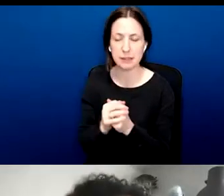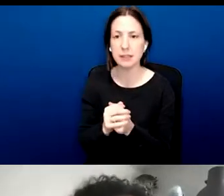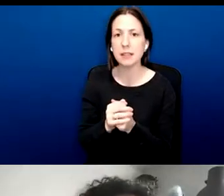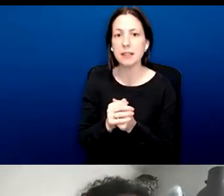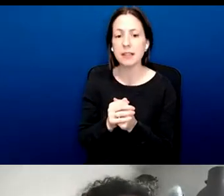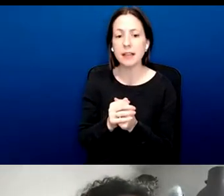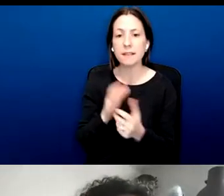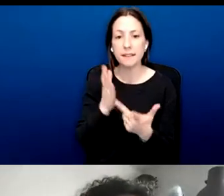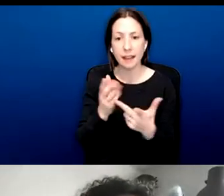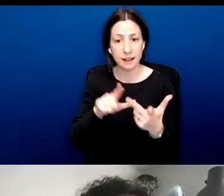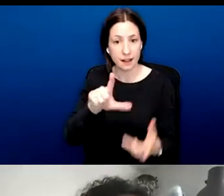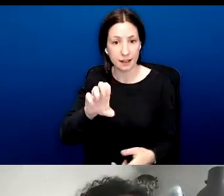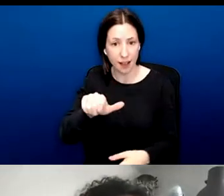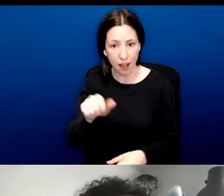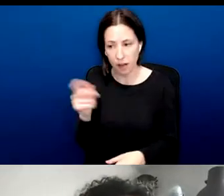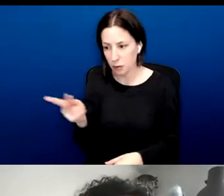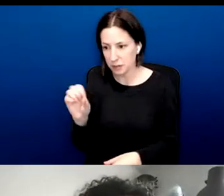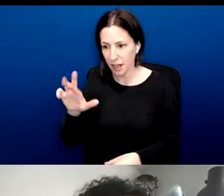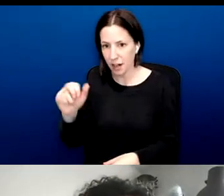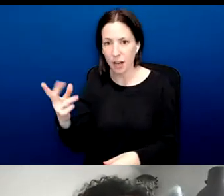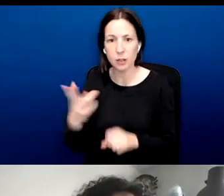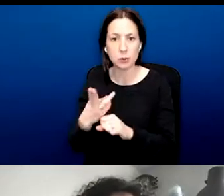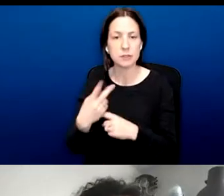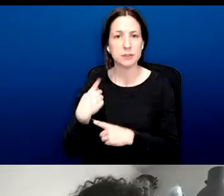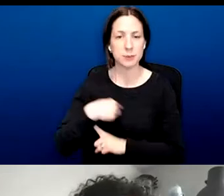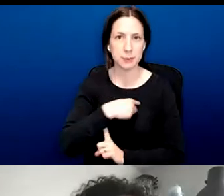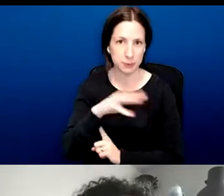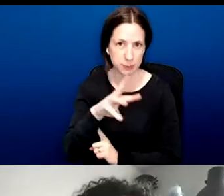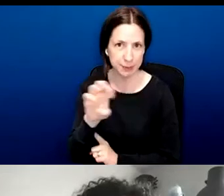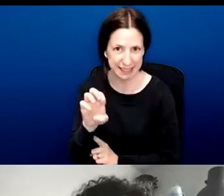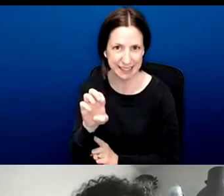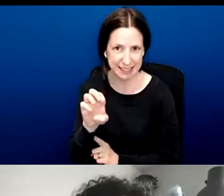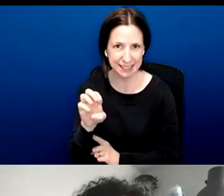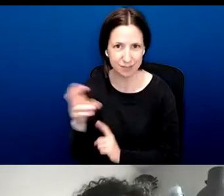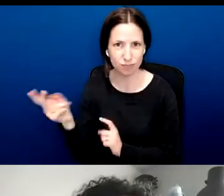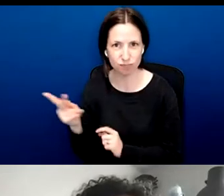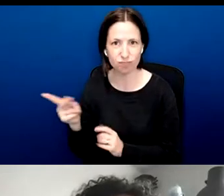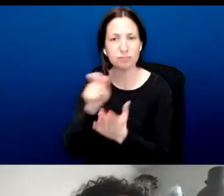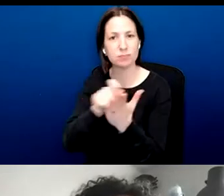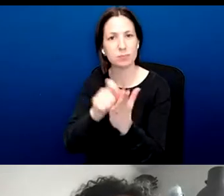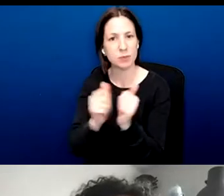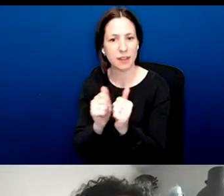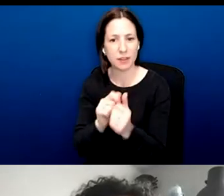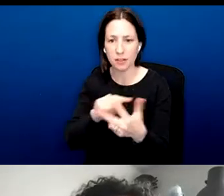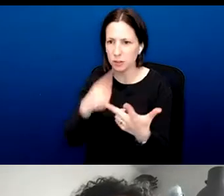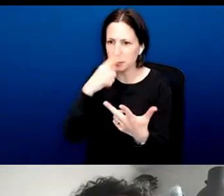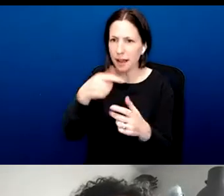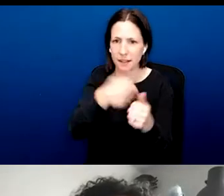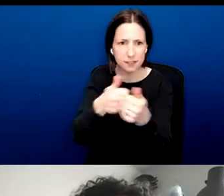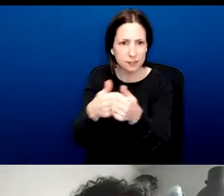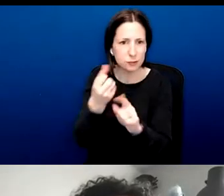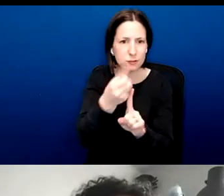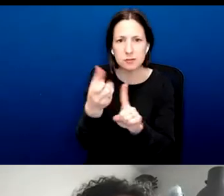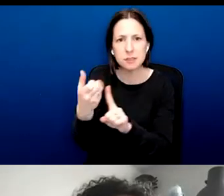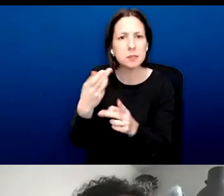And Leah, you and Sarah use a collective we in writing together. So I wondered if you could each just tell us kind of very